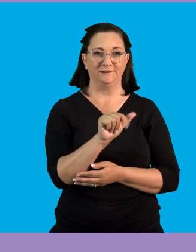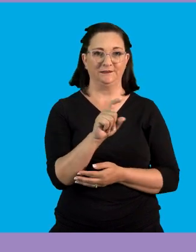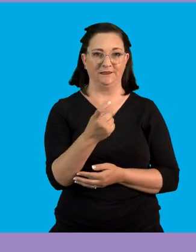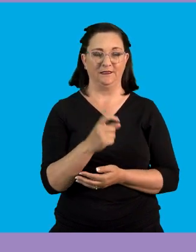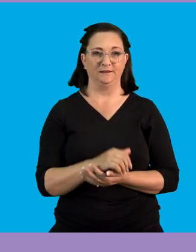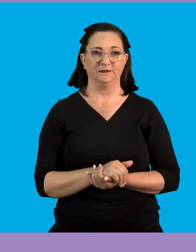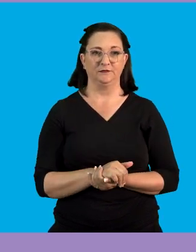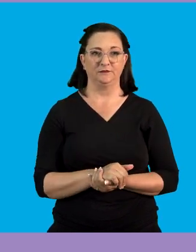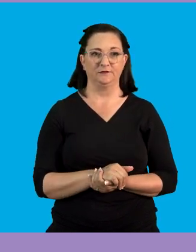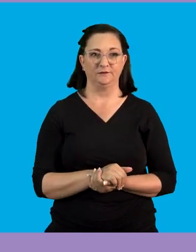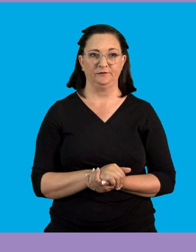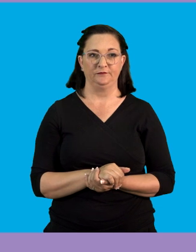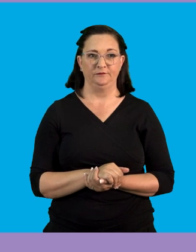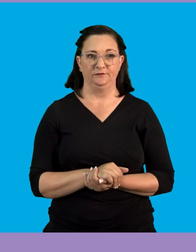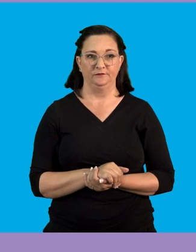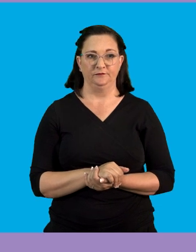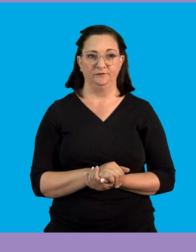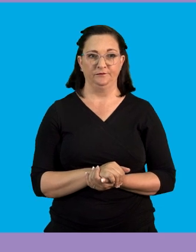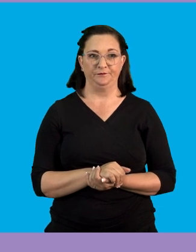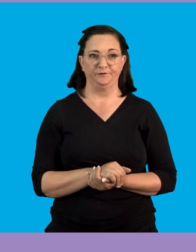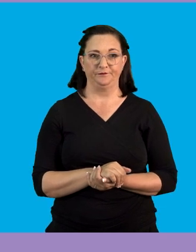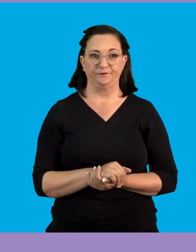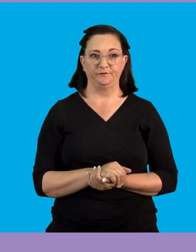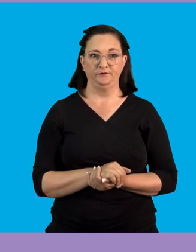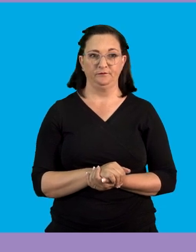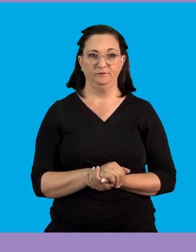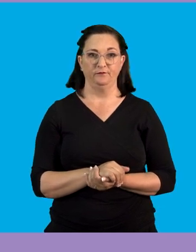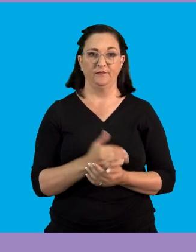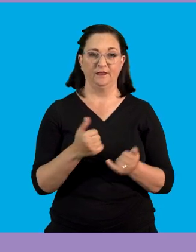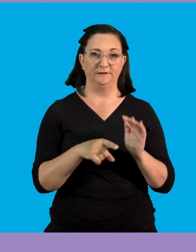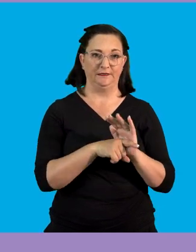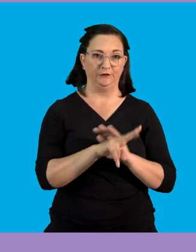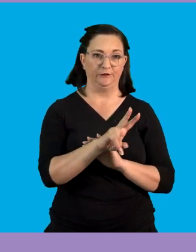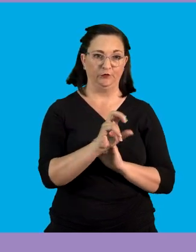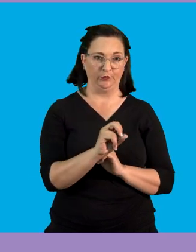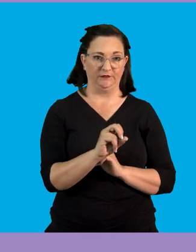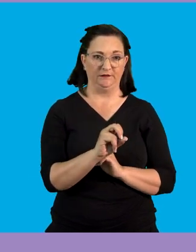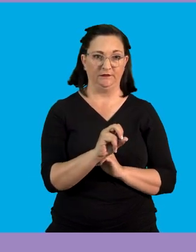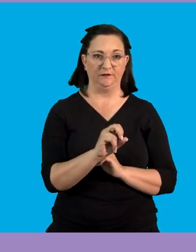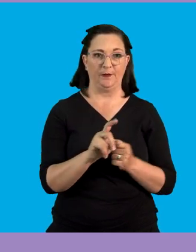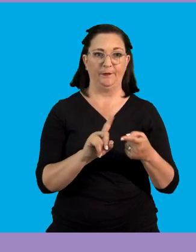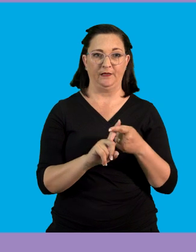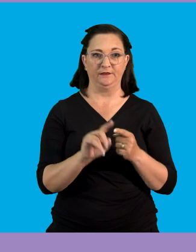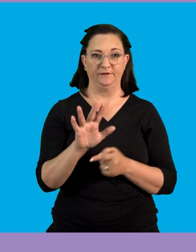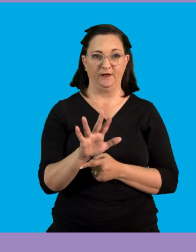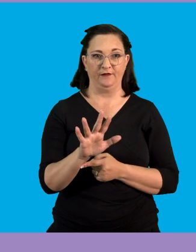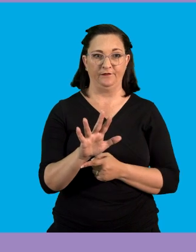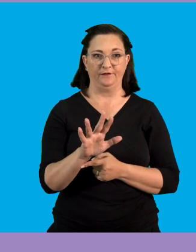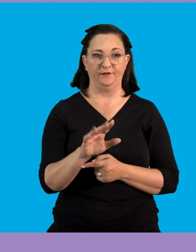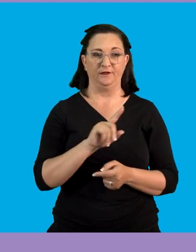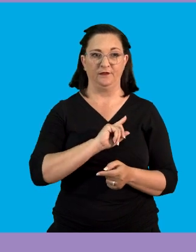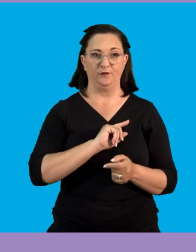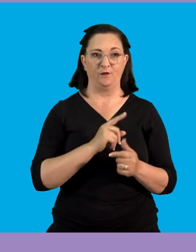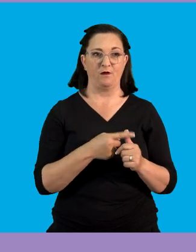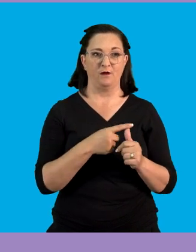we know that all the x's added together would give us 6x. And then negative 20